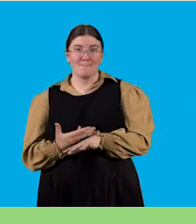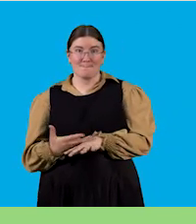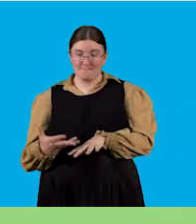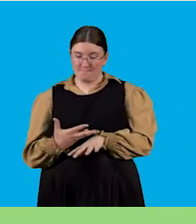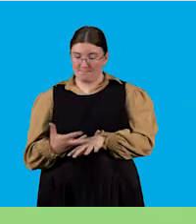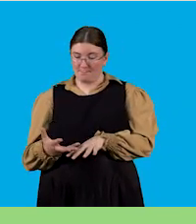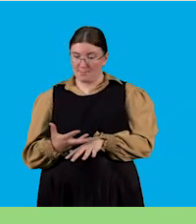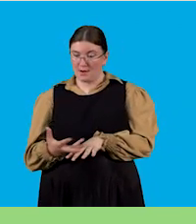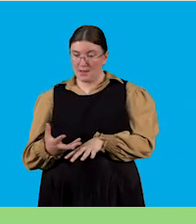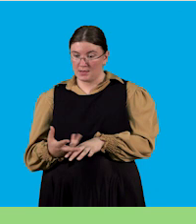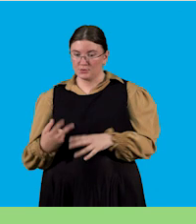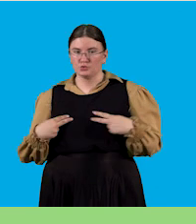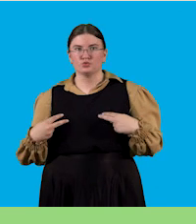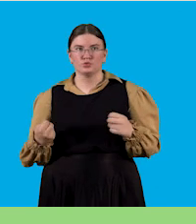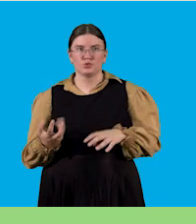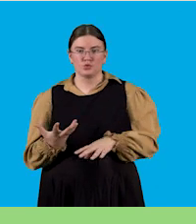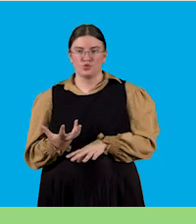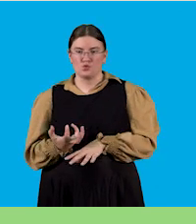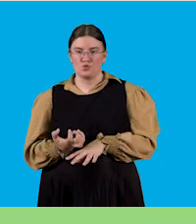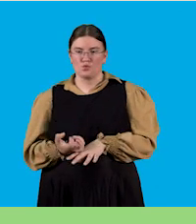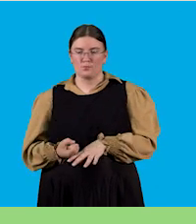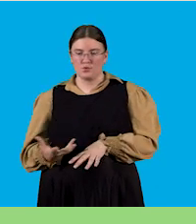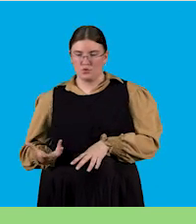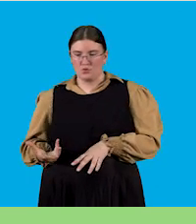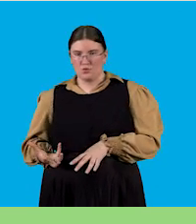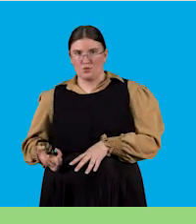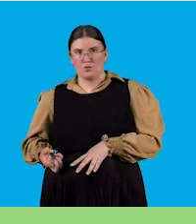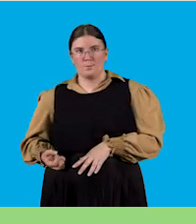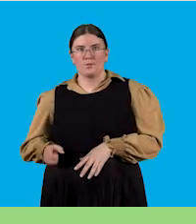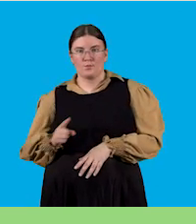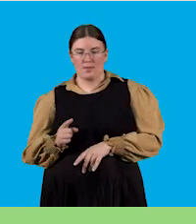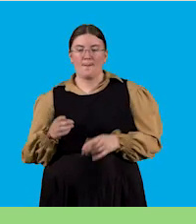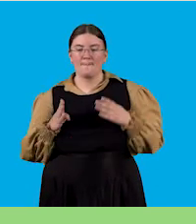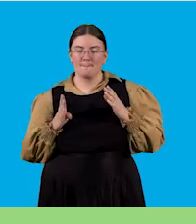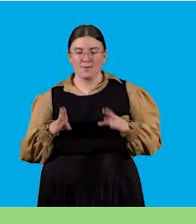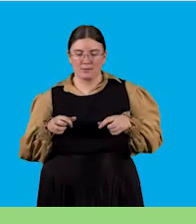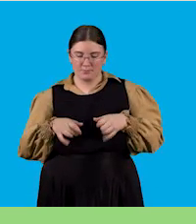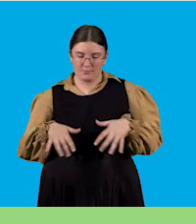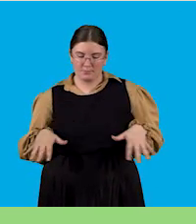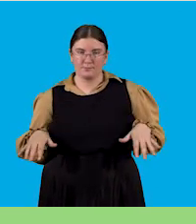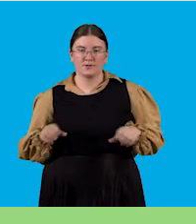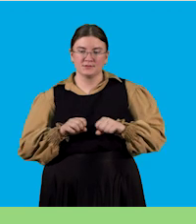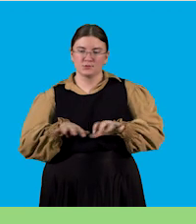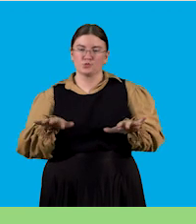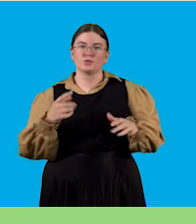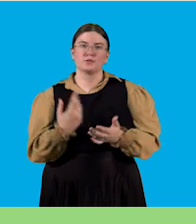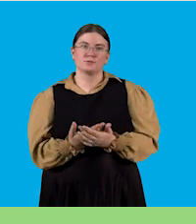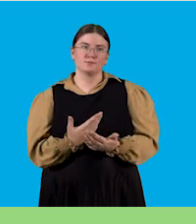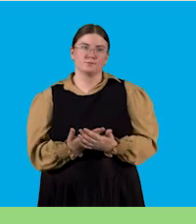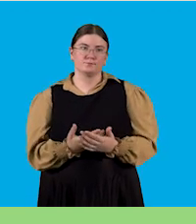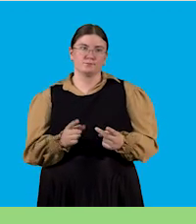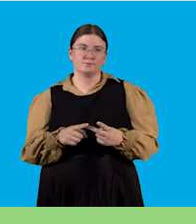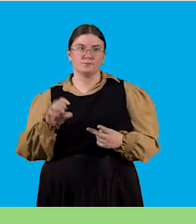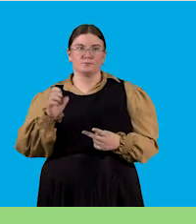digestion are absorbed by the blood to be supplied to the rest of the body. We also looked at another process, which